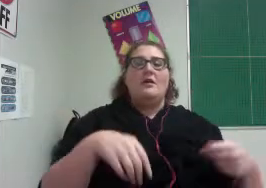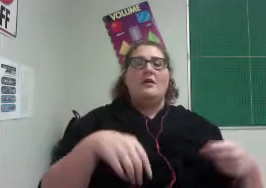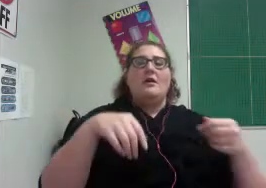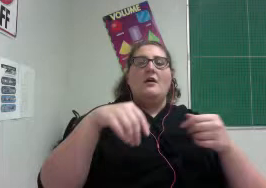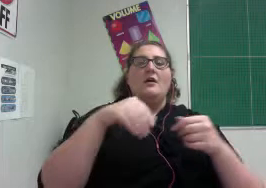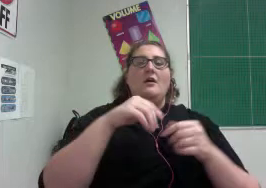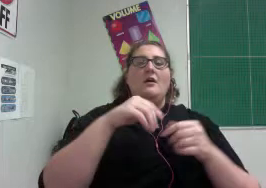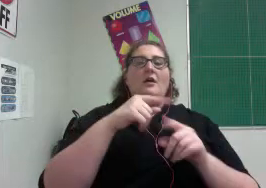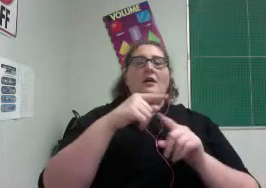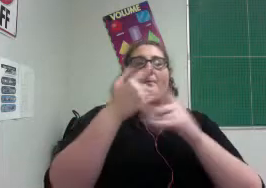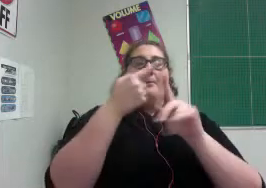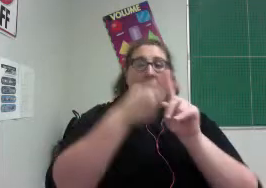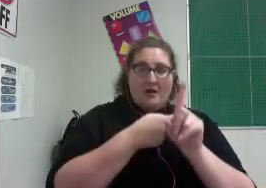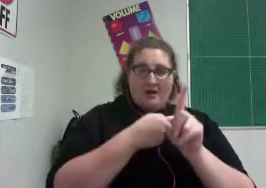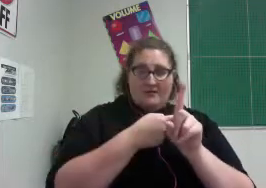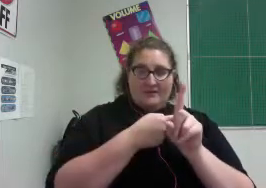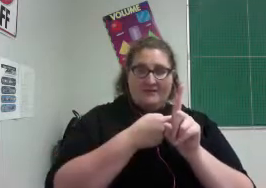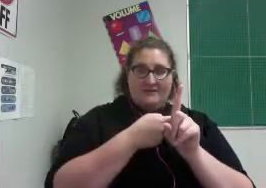Months